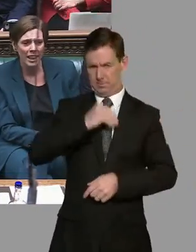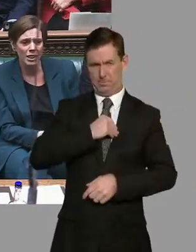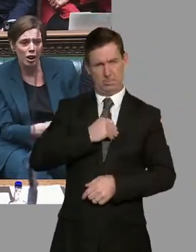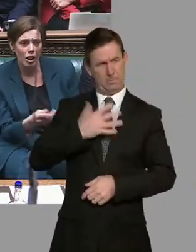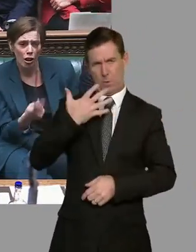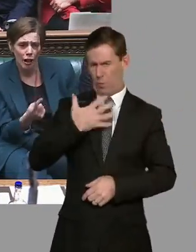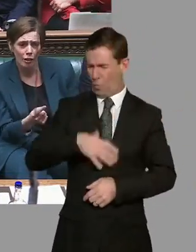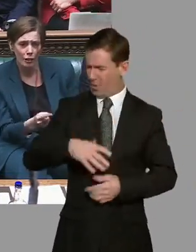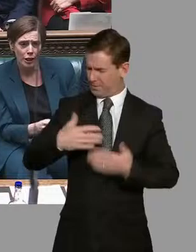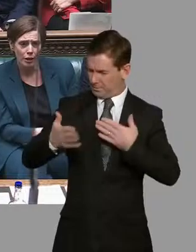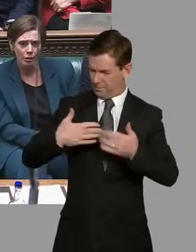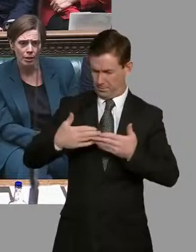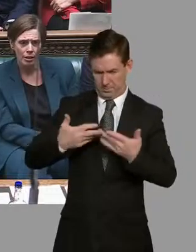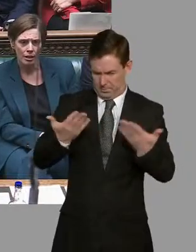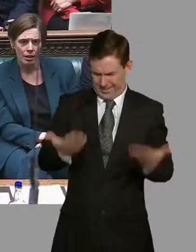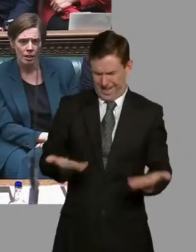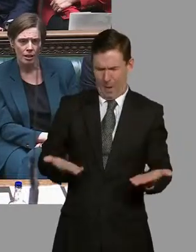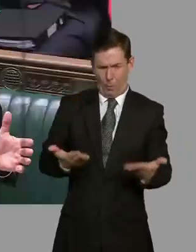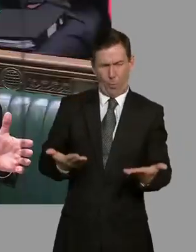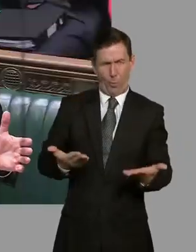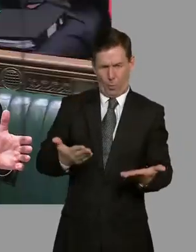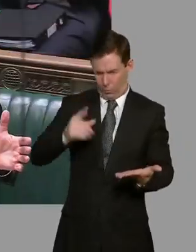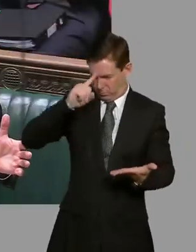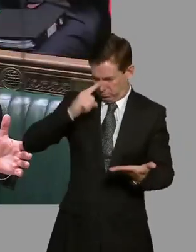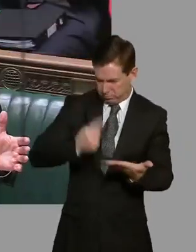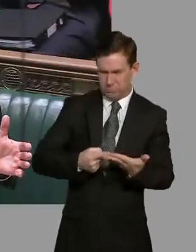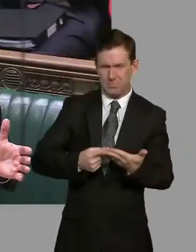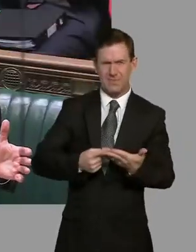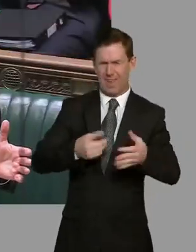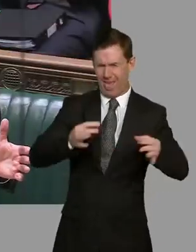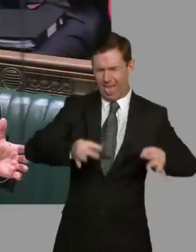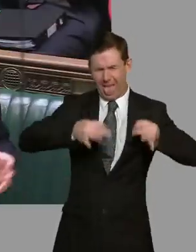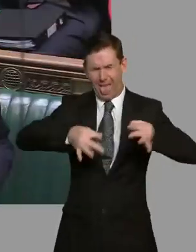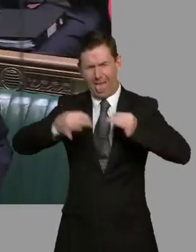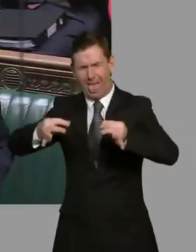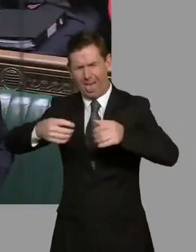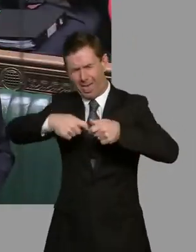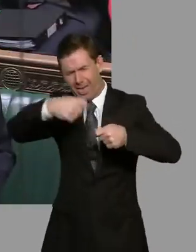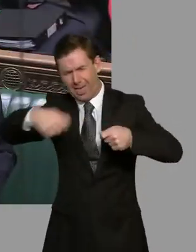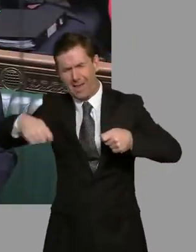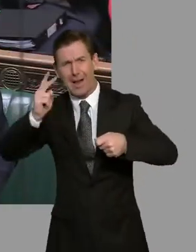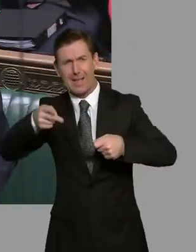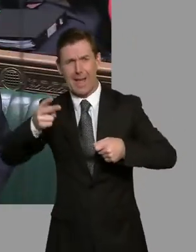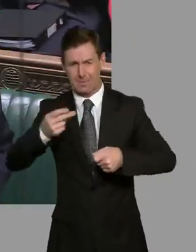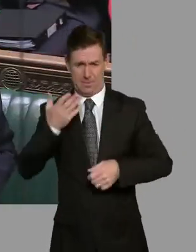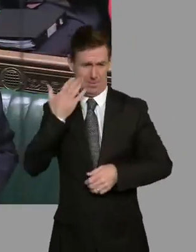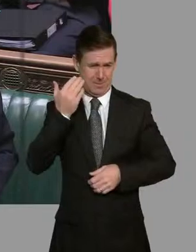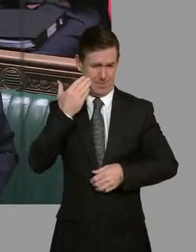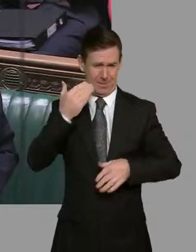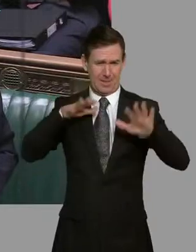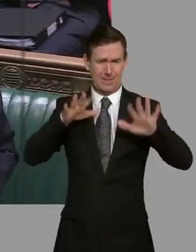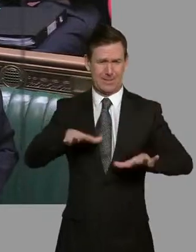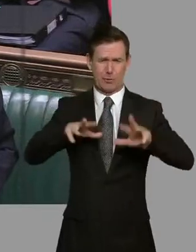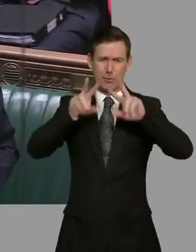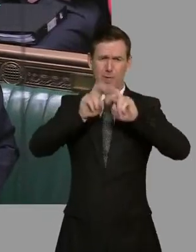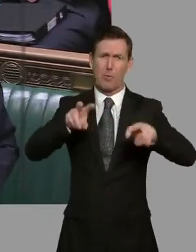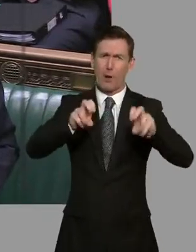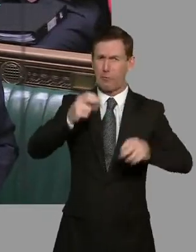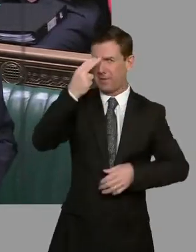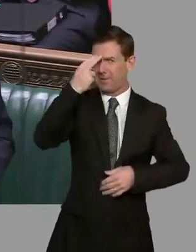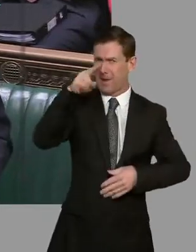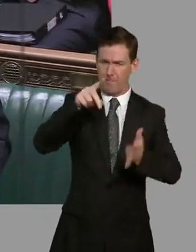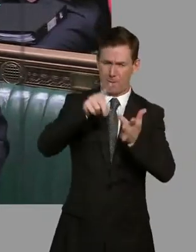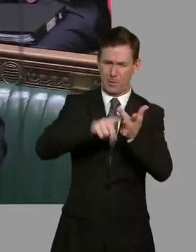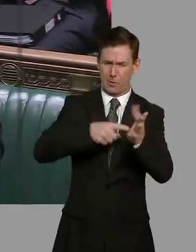a further inquiry. The J inquiry, the last national inquiry, was 7 years, which would take us with a further inquiry to